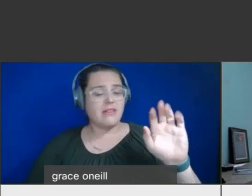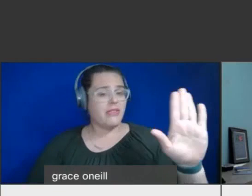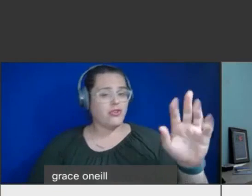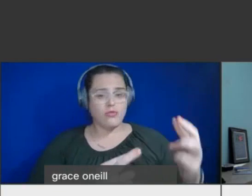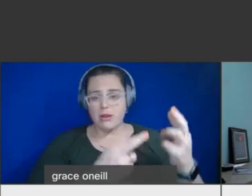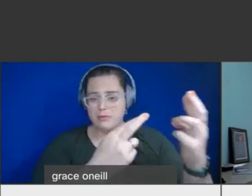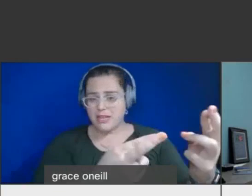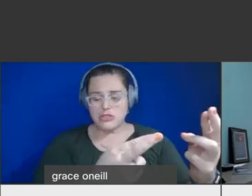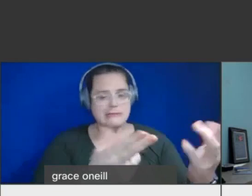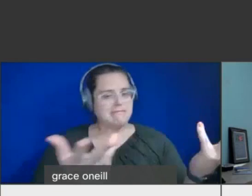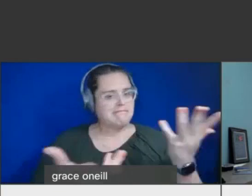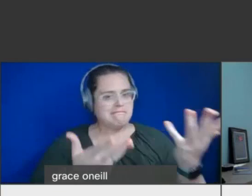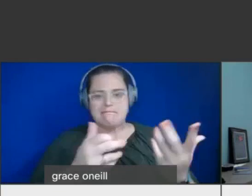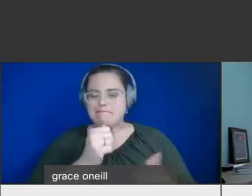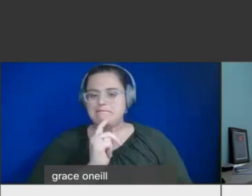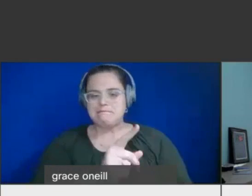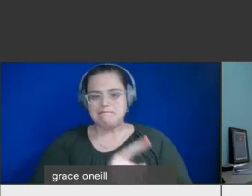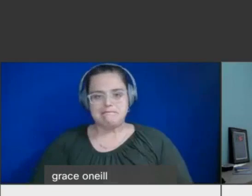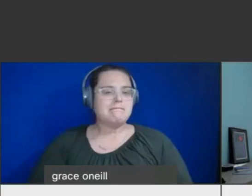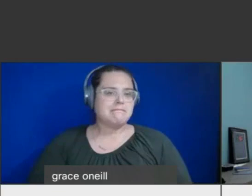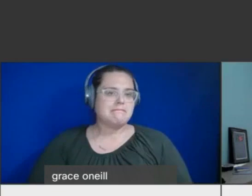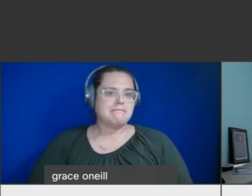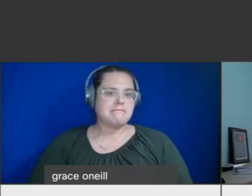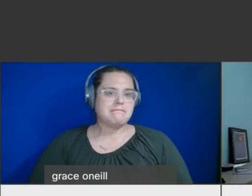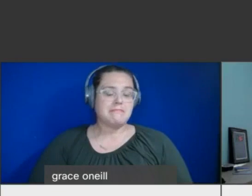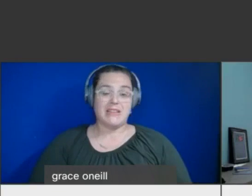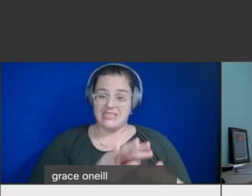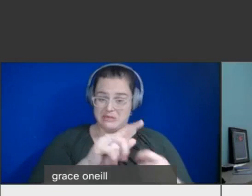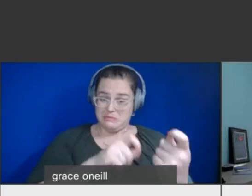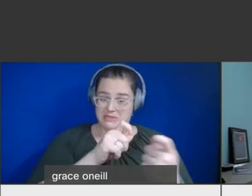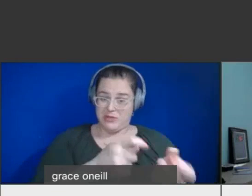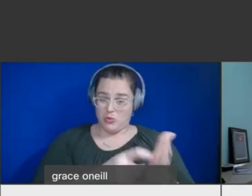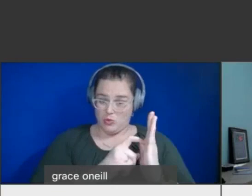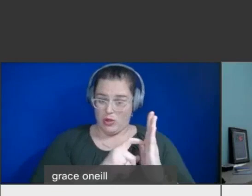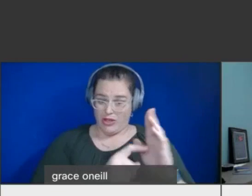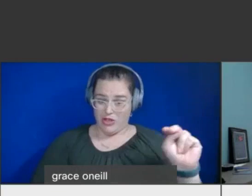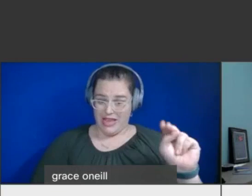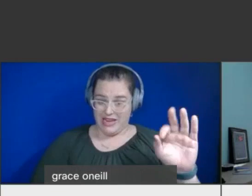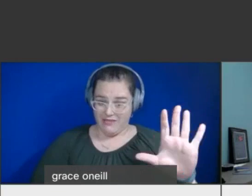recommendations is regarding masking, whether it's gotten that specific.